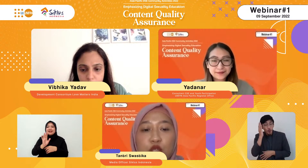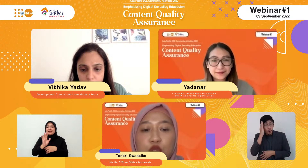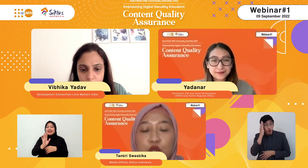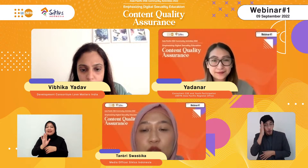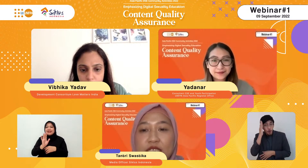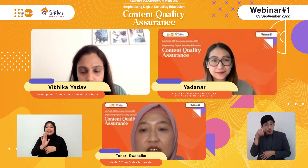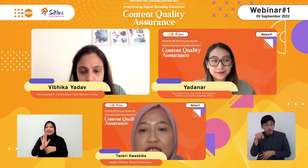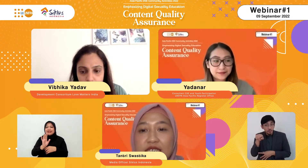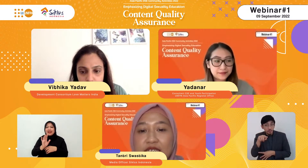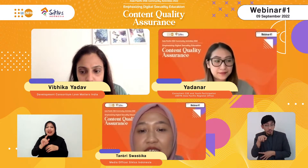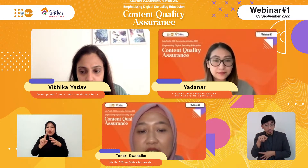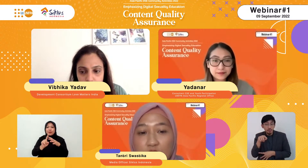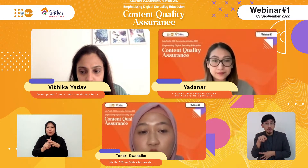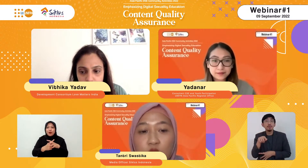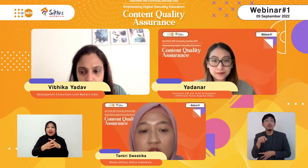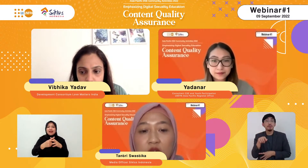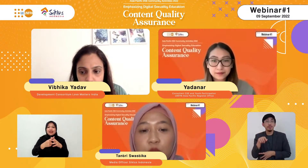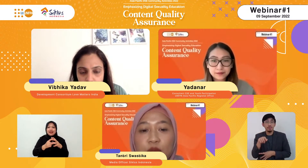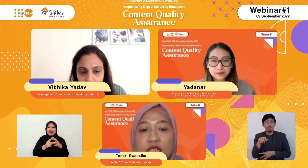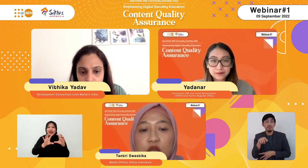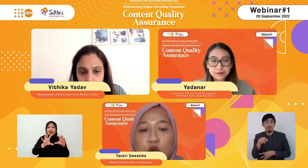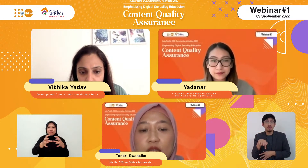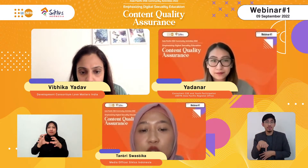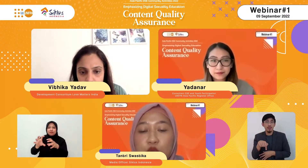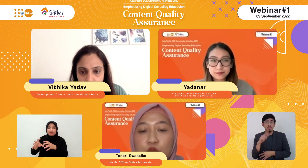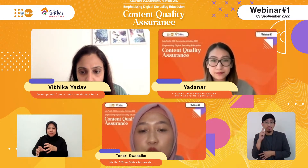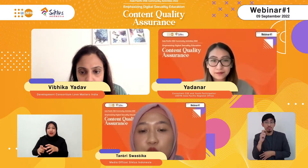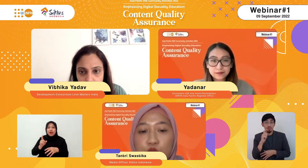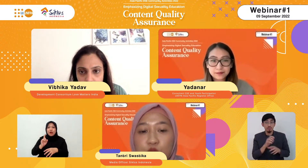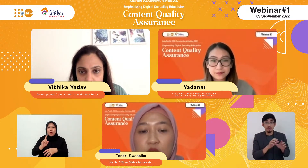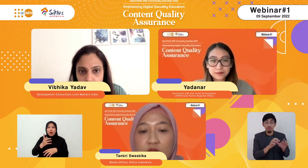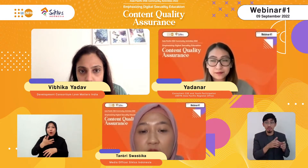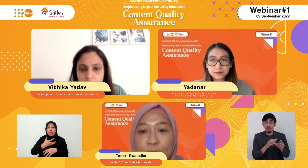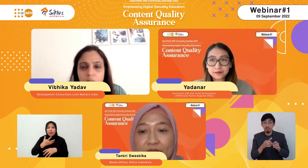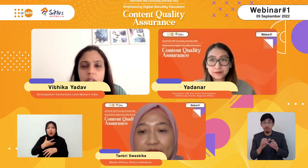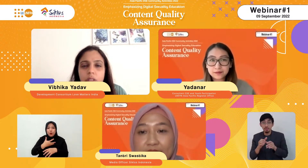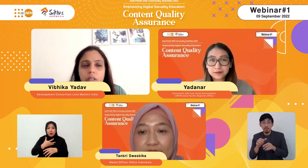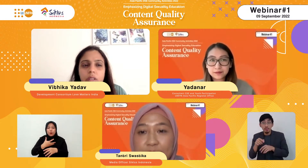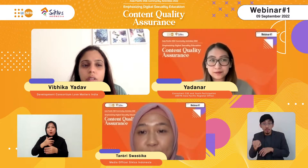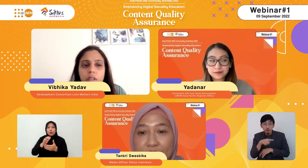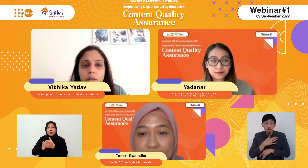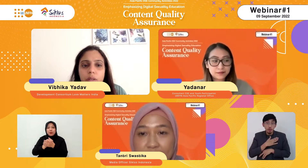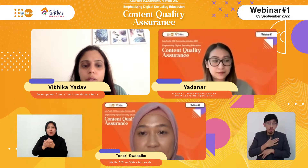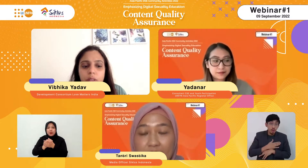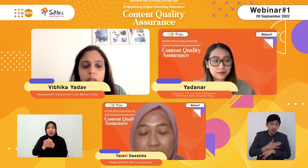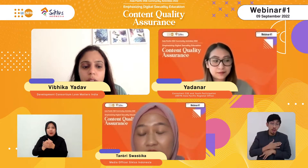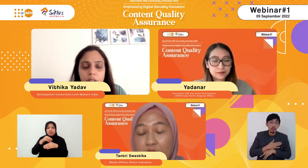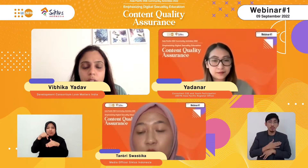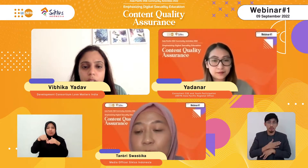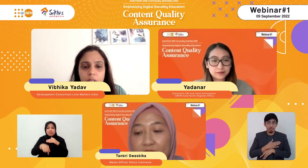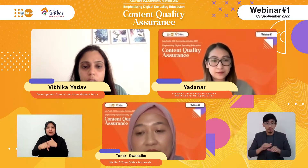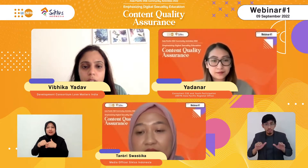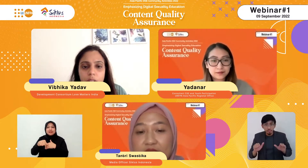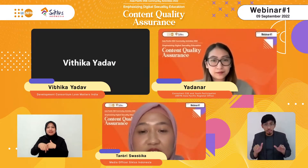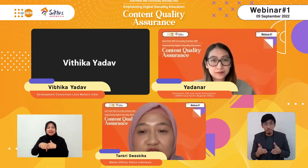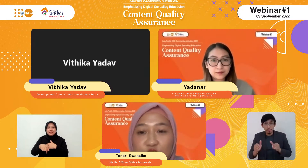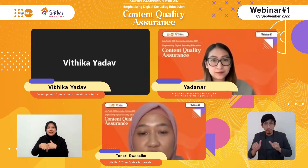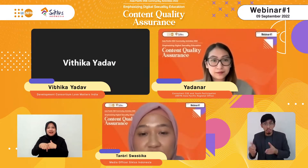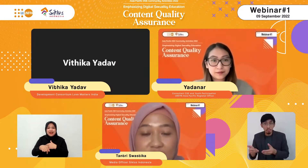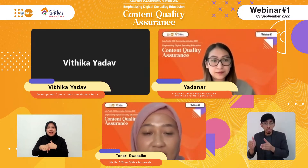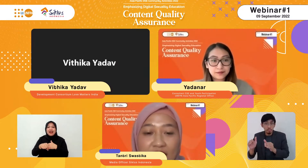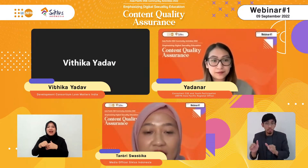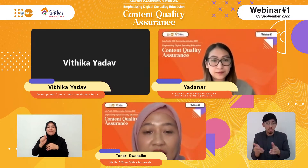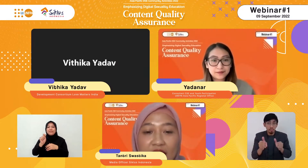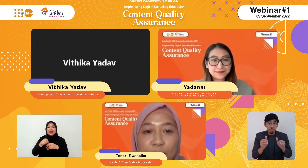we want to know each other now. We will going through to the Menti matter. I think I will make it